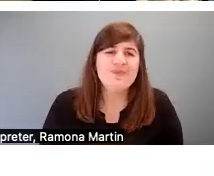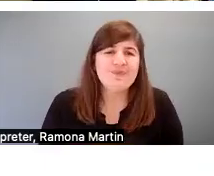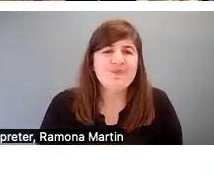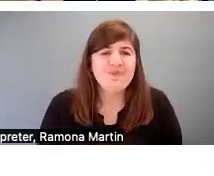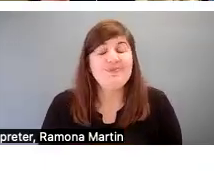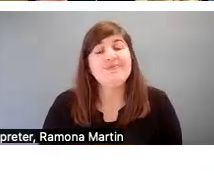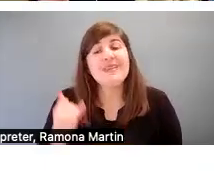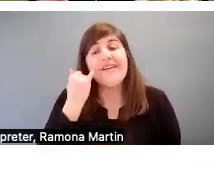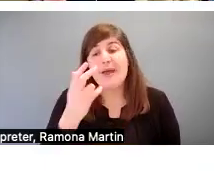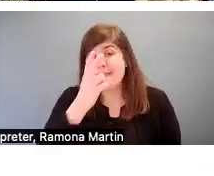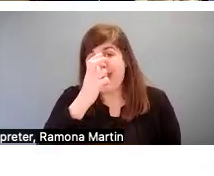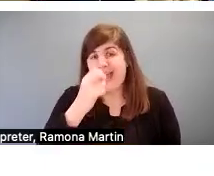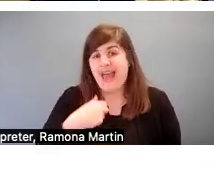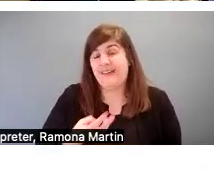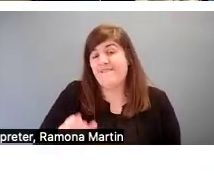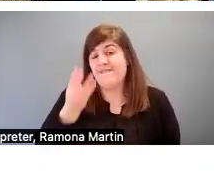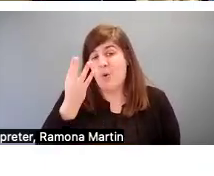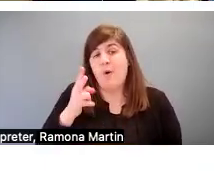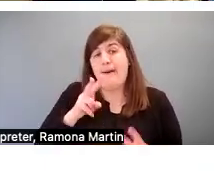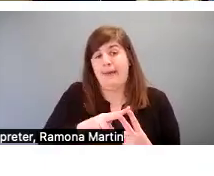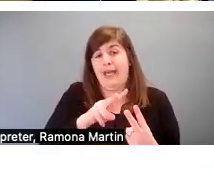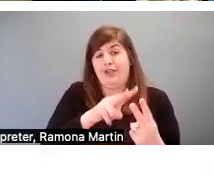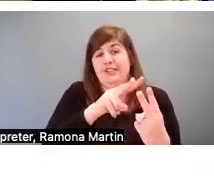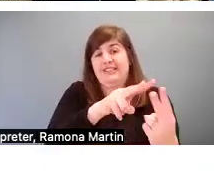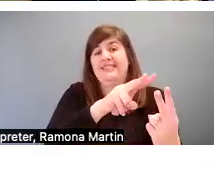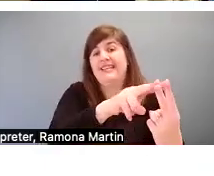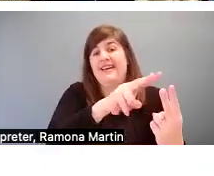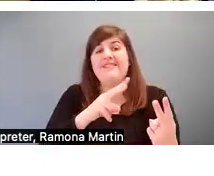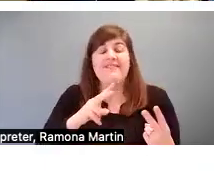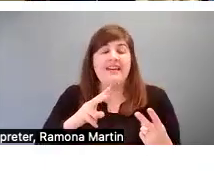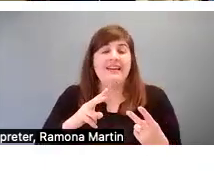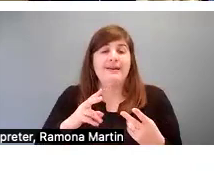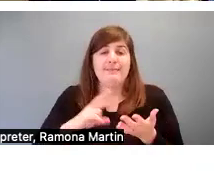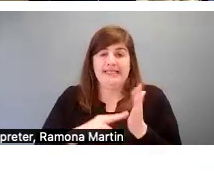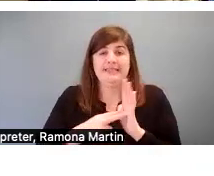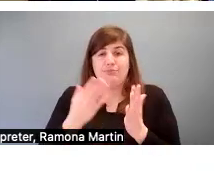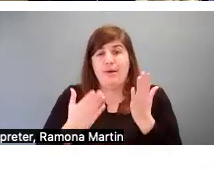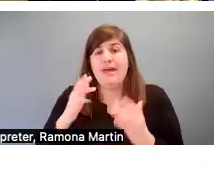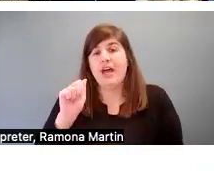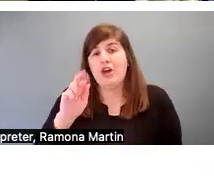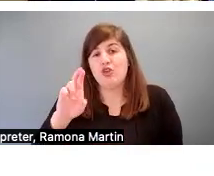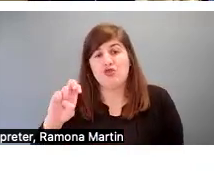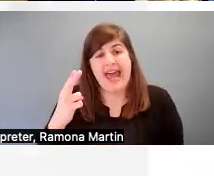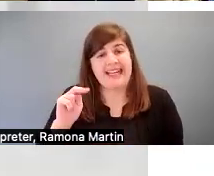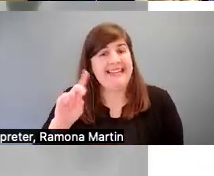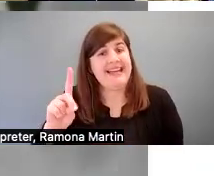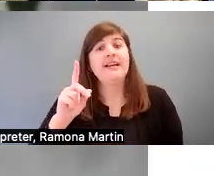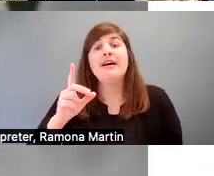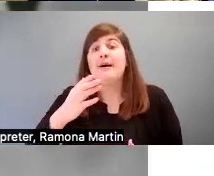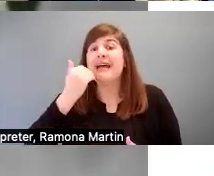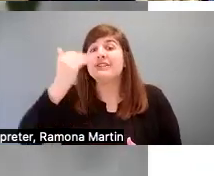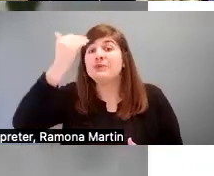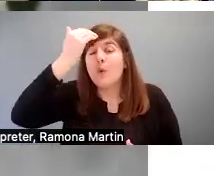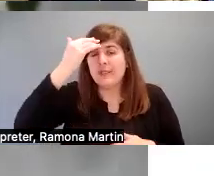If a bug has 4 pairs of legs, it's probably an arachnid. The best known arachnids are the